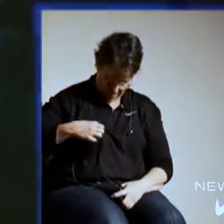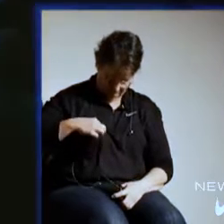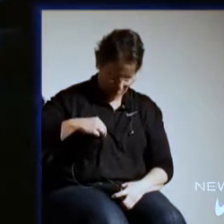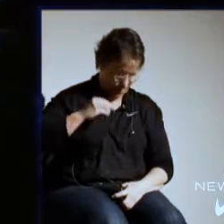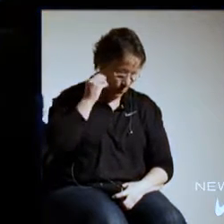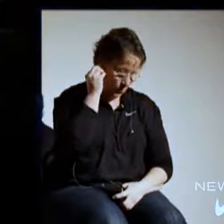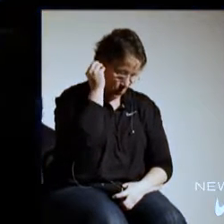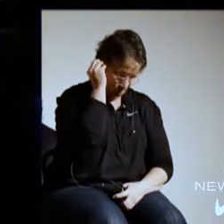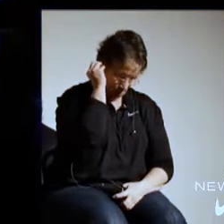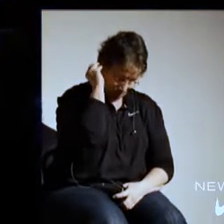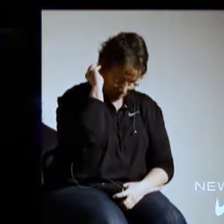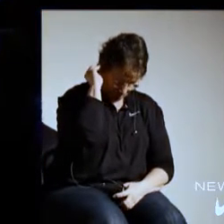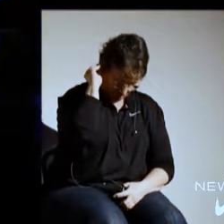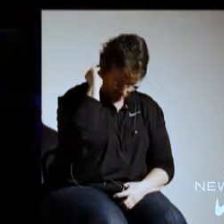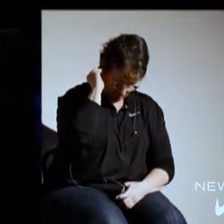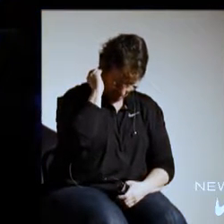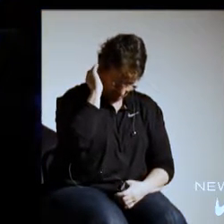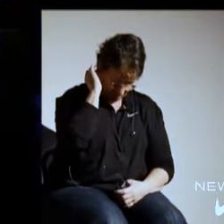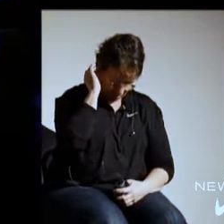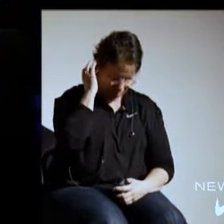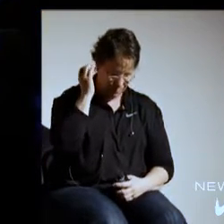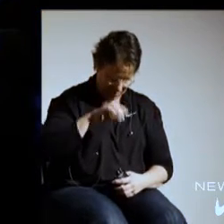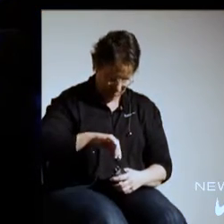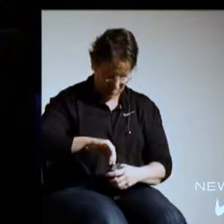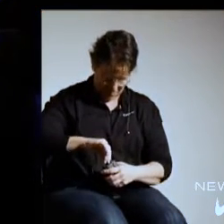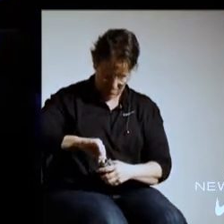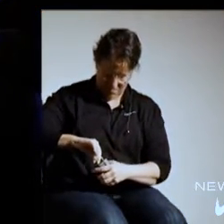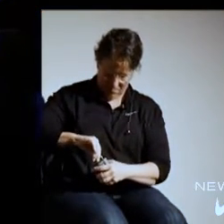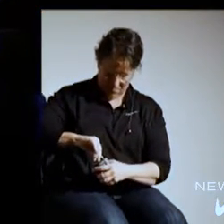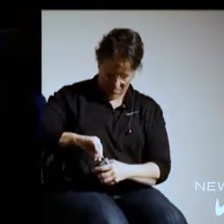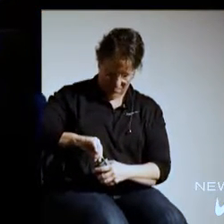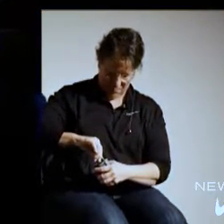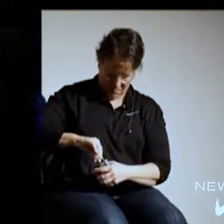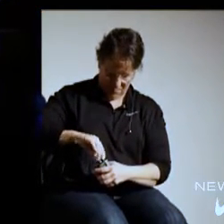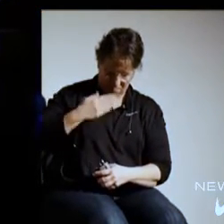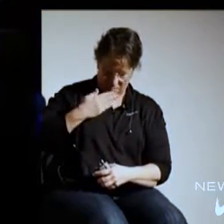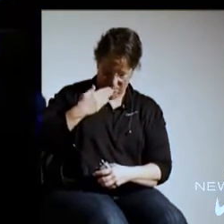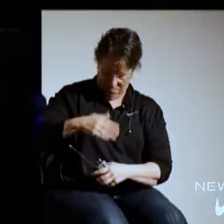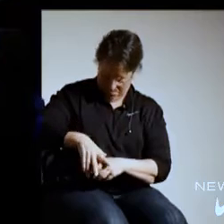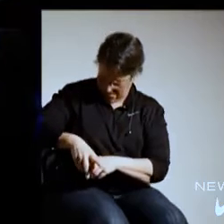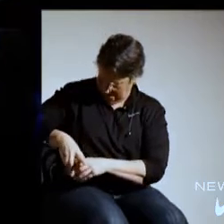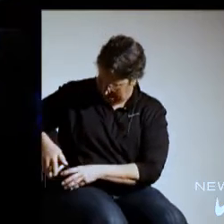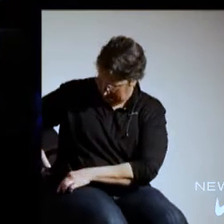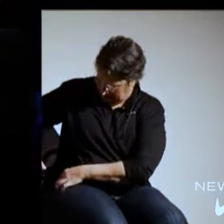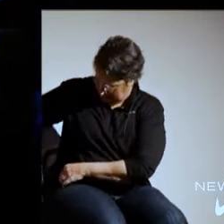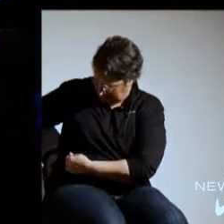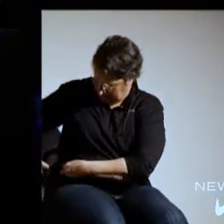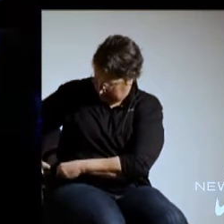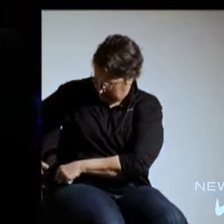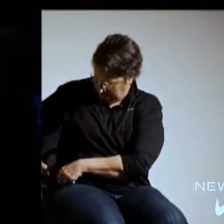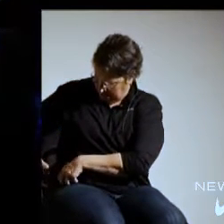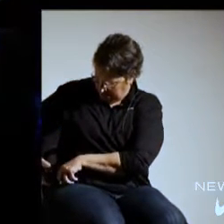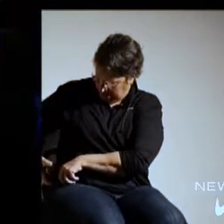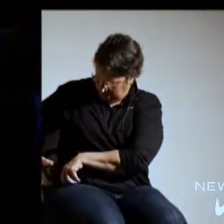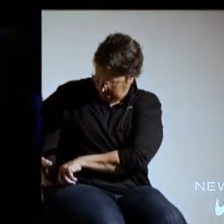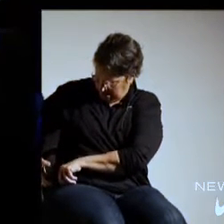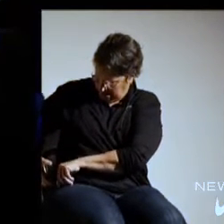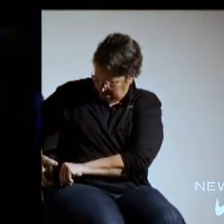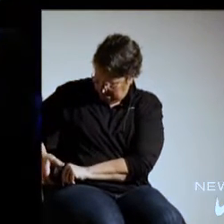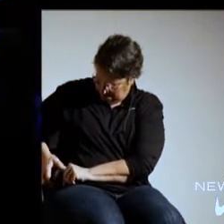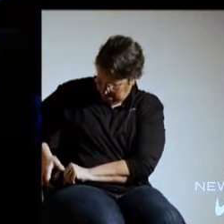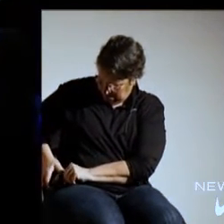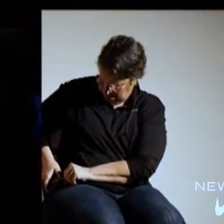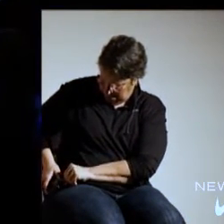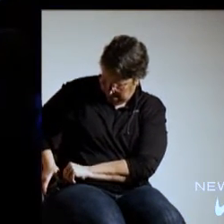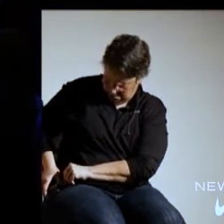You and I wish all of our stories about toxic stuff ended that well, right? You and I